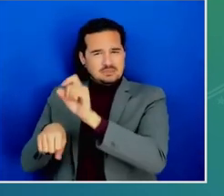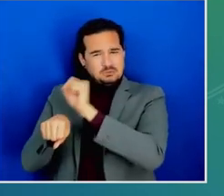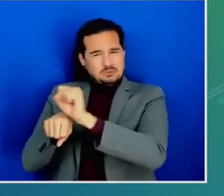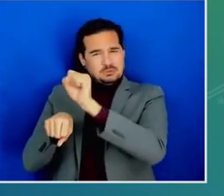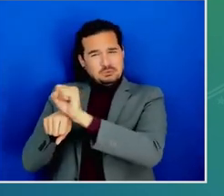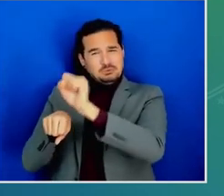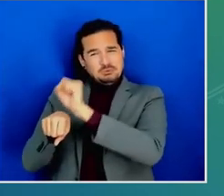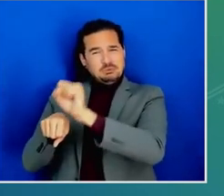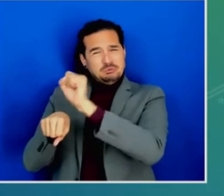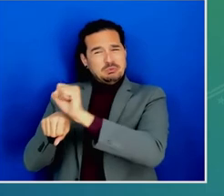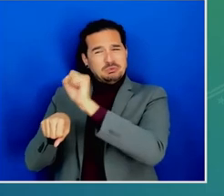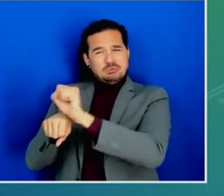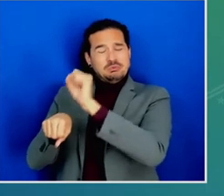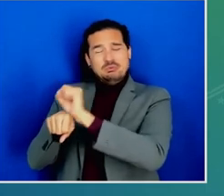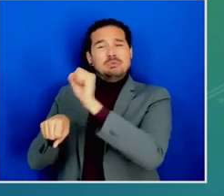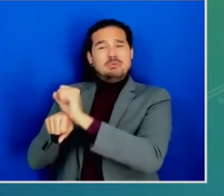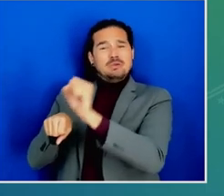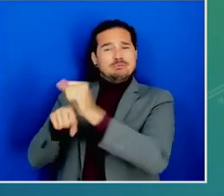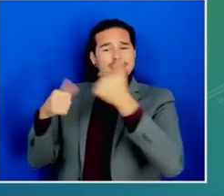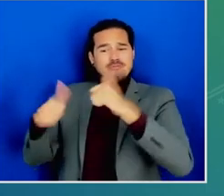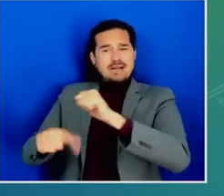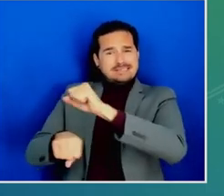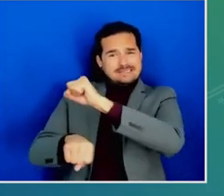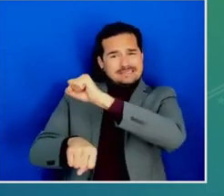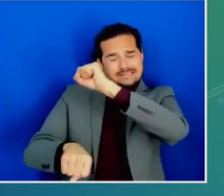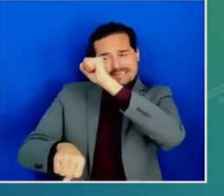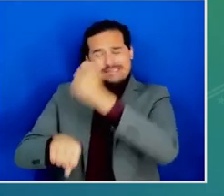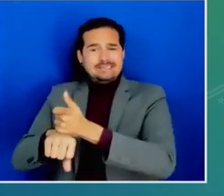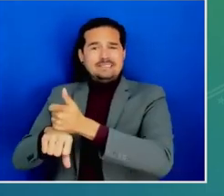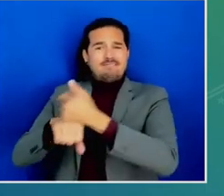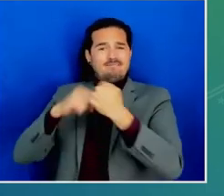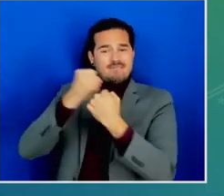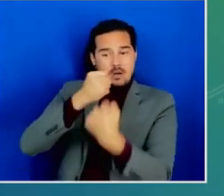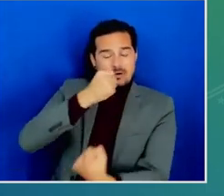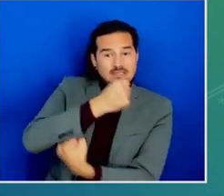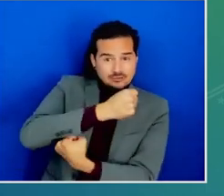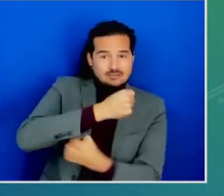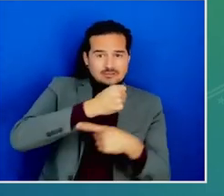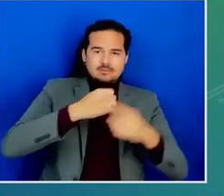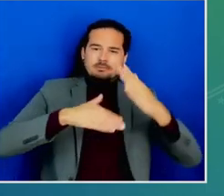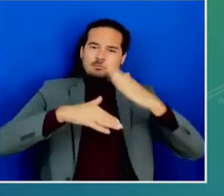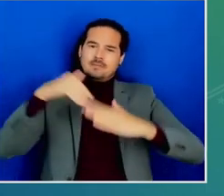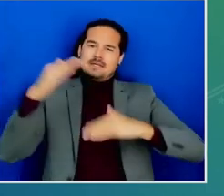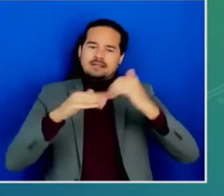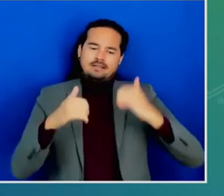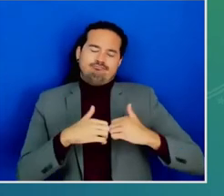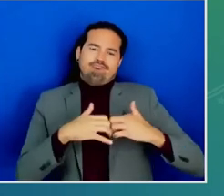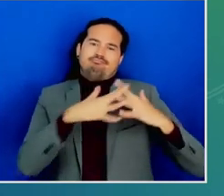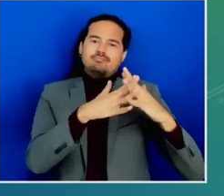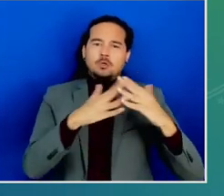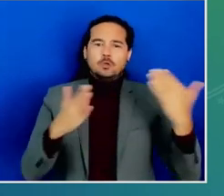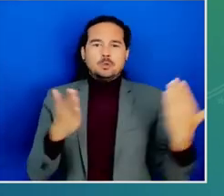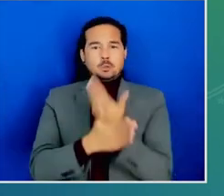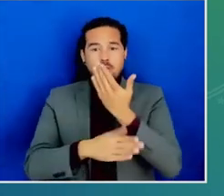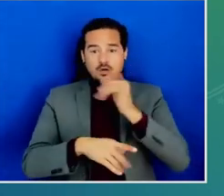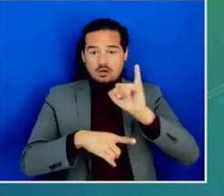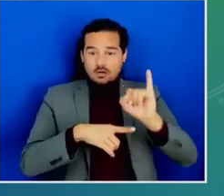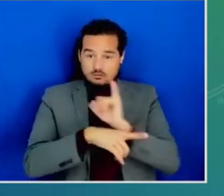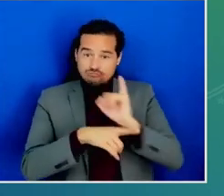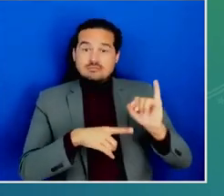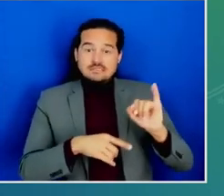foundations, and building new industries. And in the possibility of